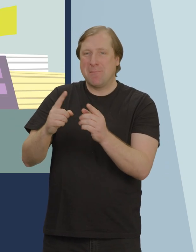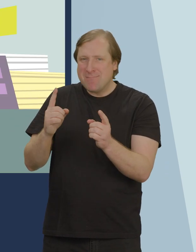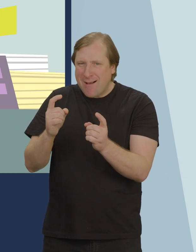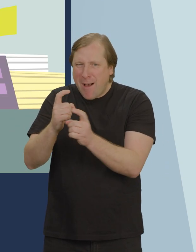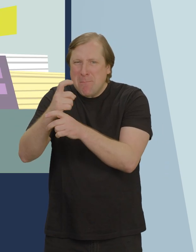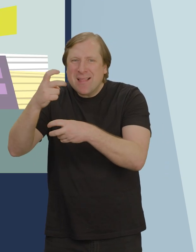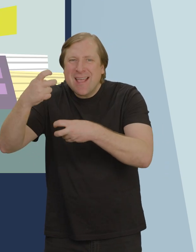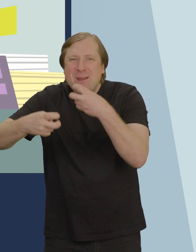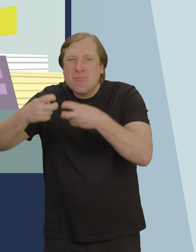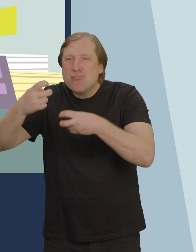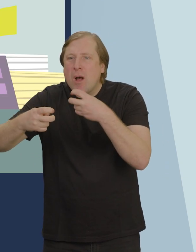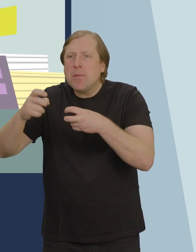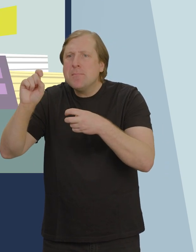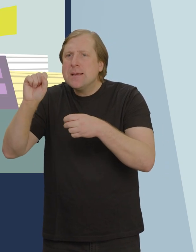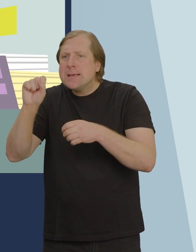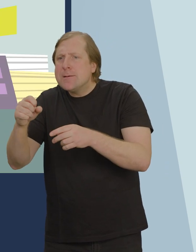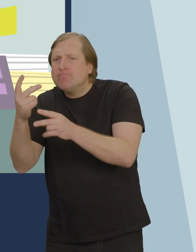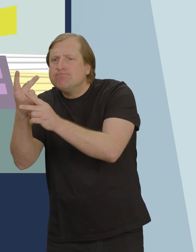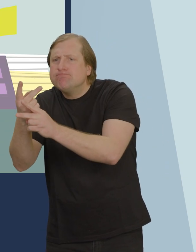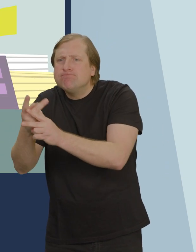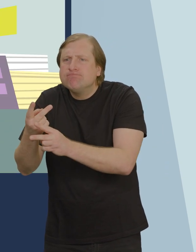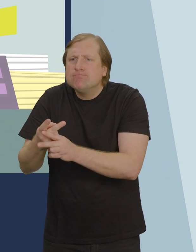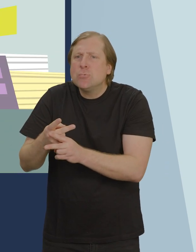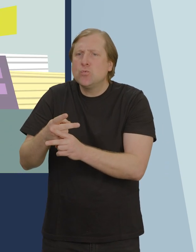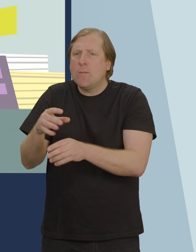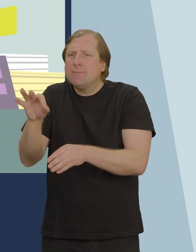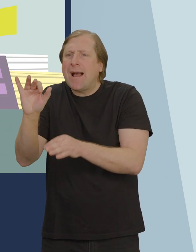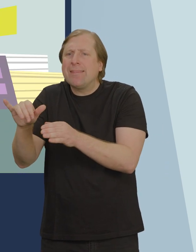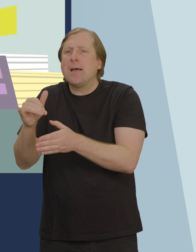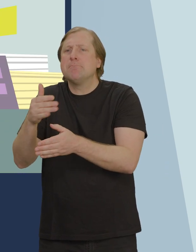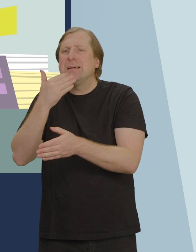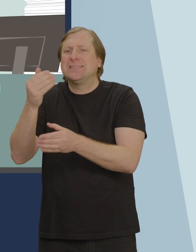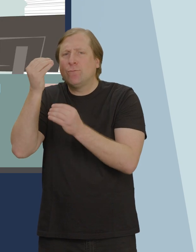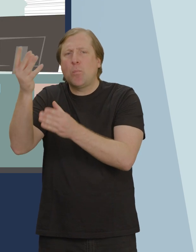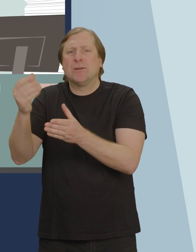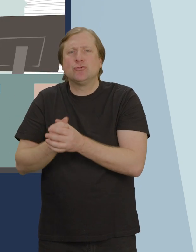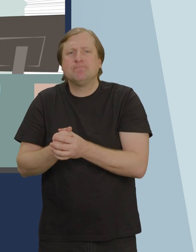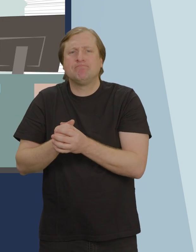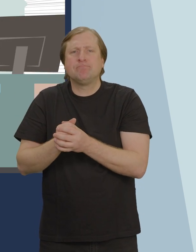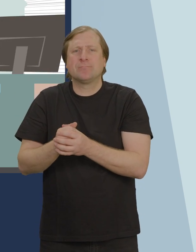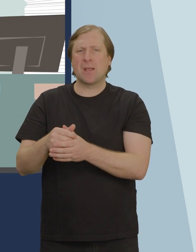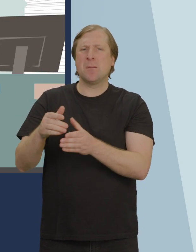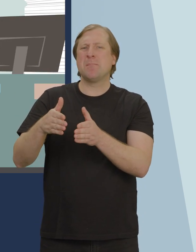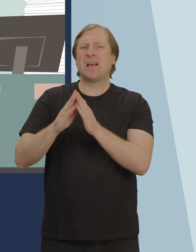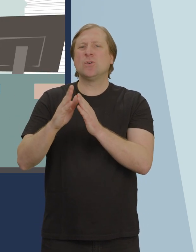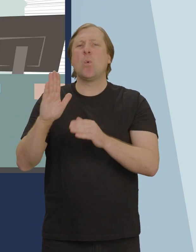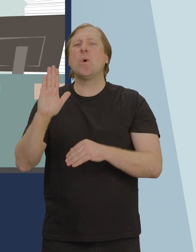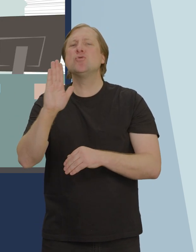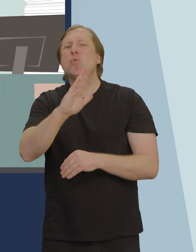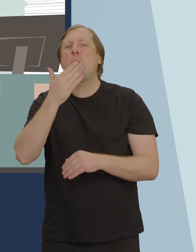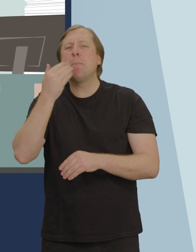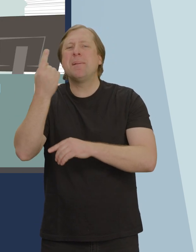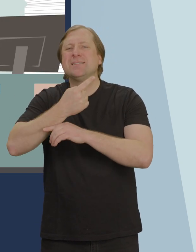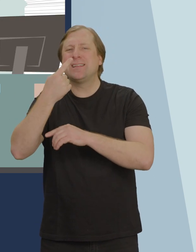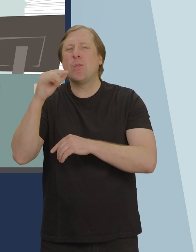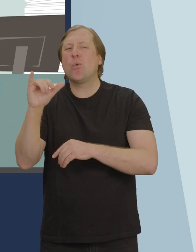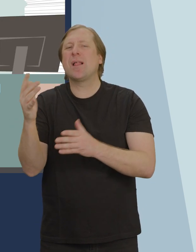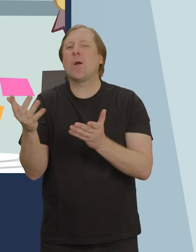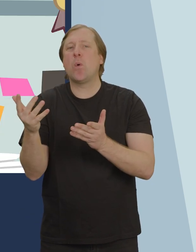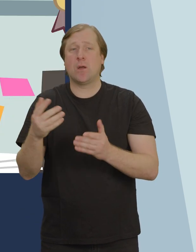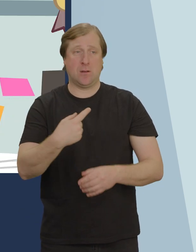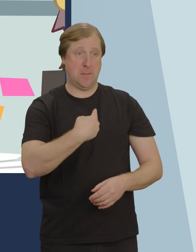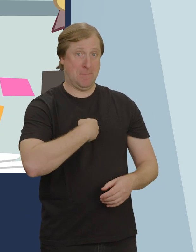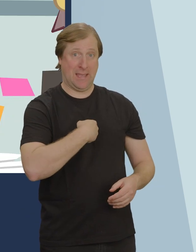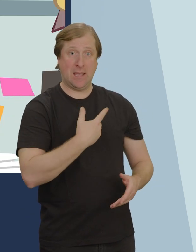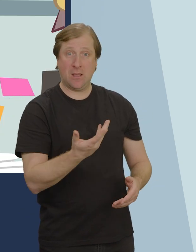most complex problems can be whittled down to helpful information. Let me ask you this. What does your best day look like?